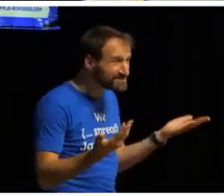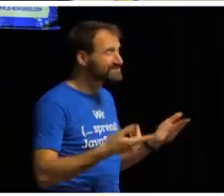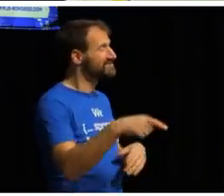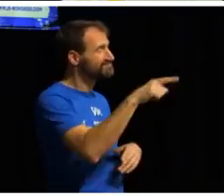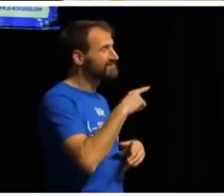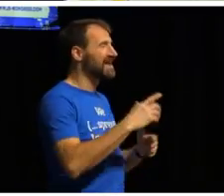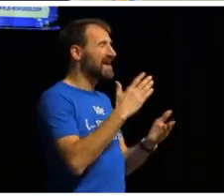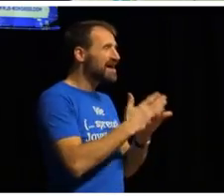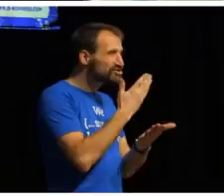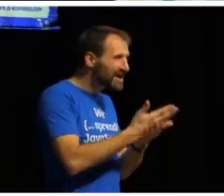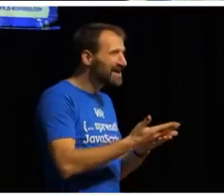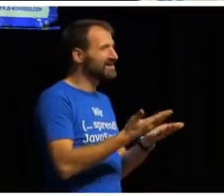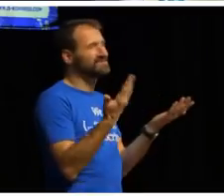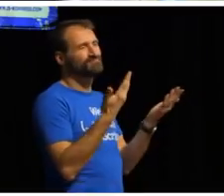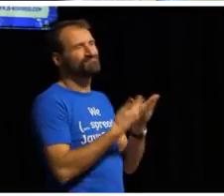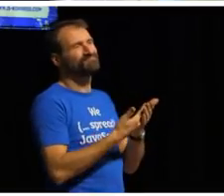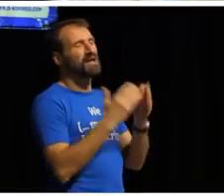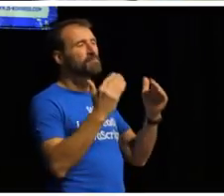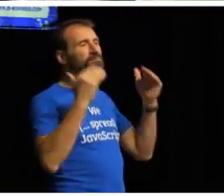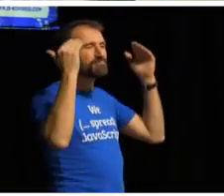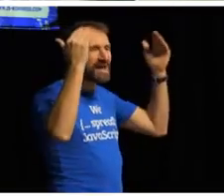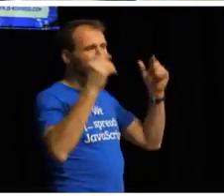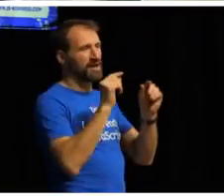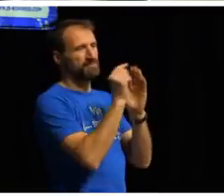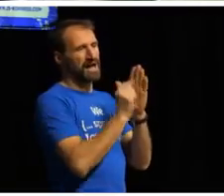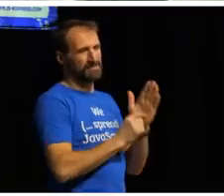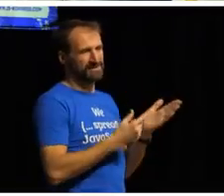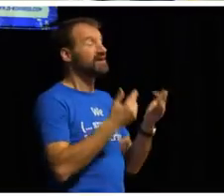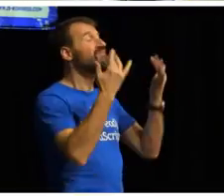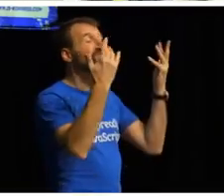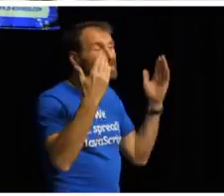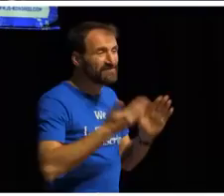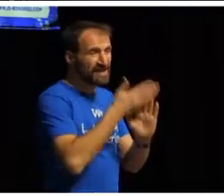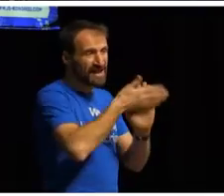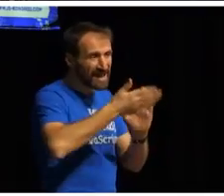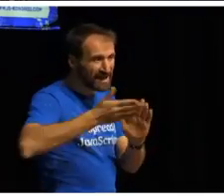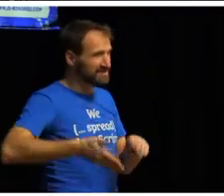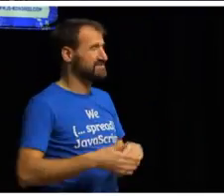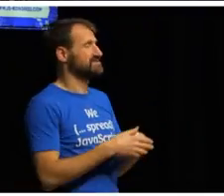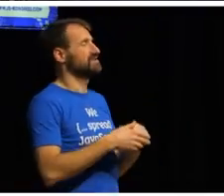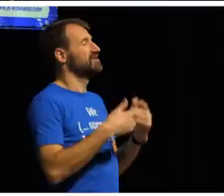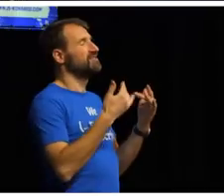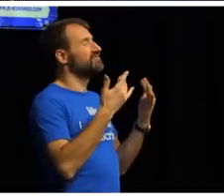meta parameters, how many layers, how many neurons, which activation functions, how should you learn?